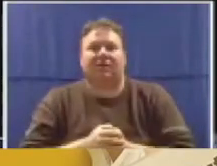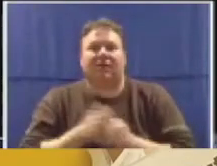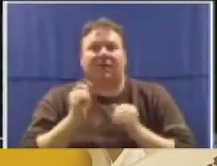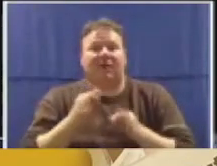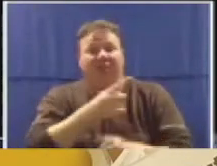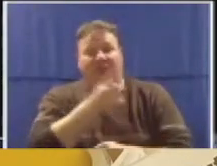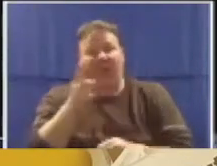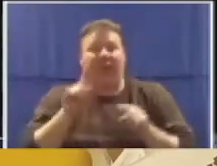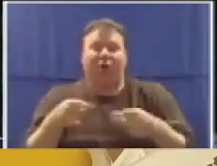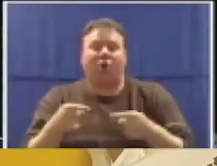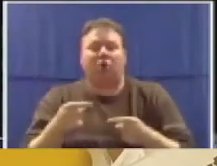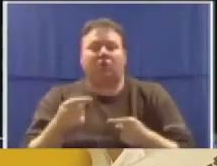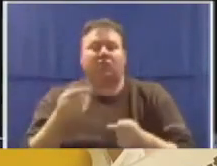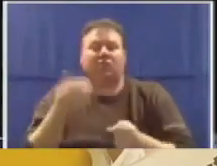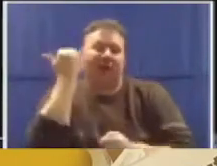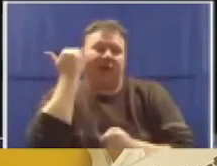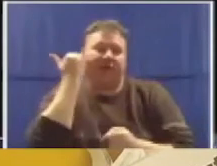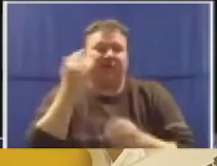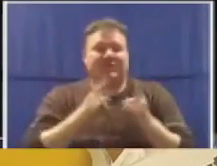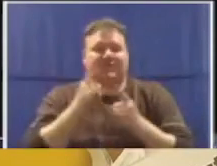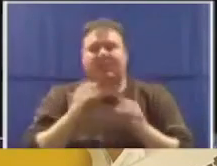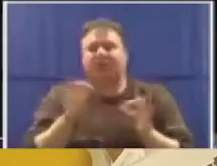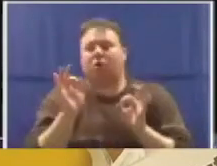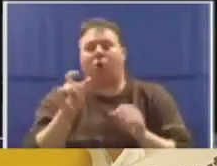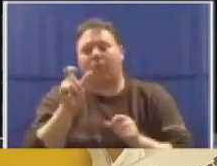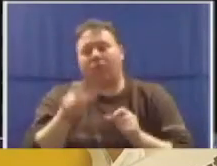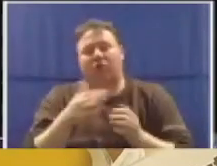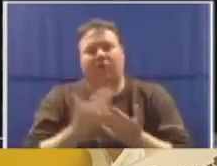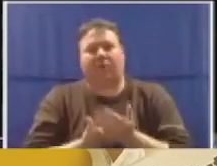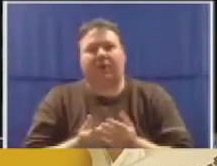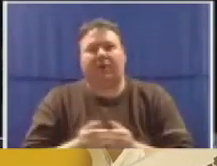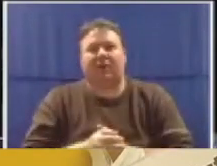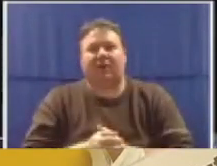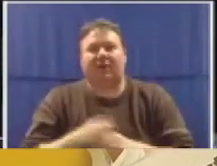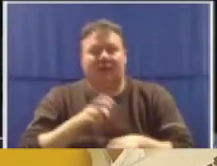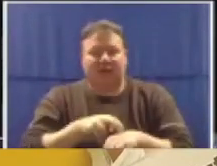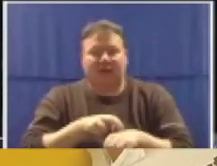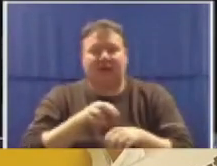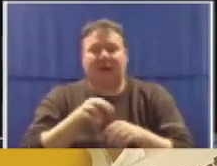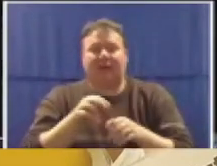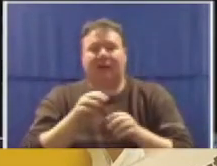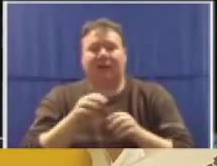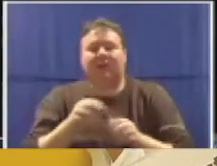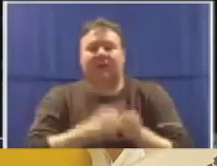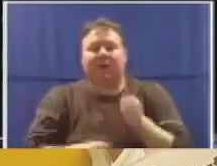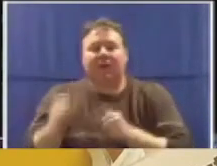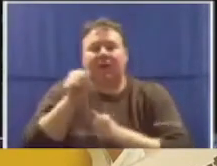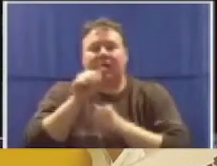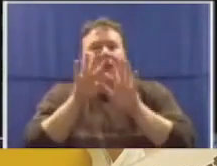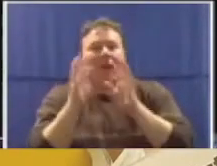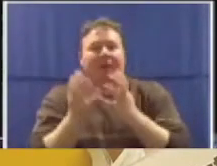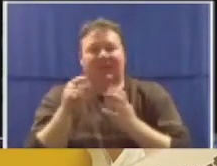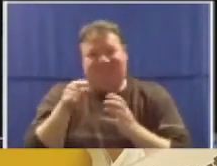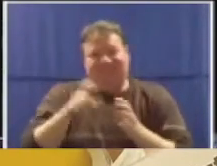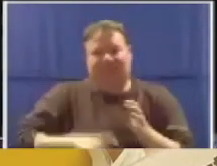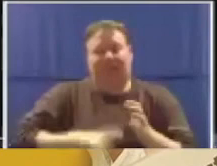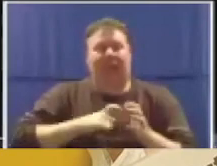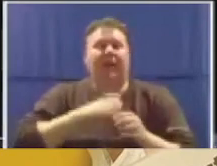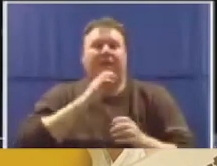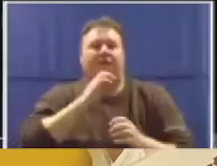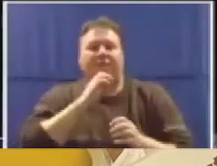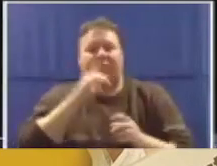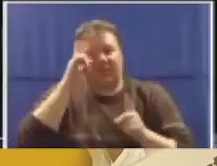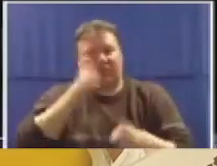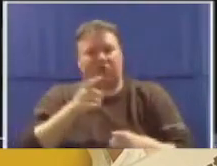city, nobody will. What is needed is a cabinet that cares enough to make the following critical decisions.